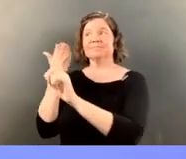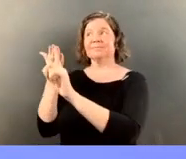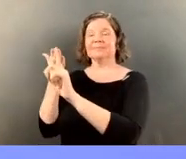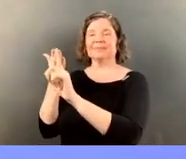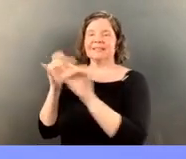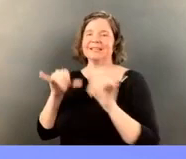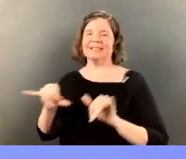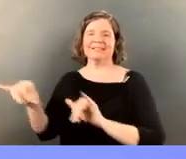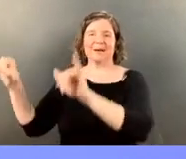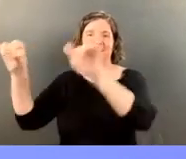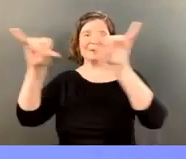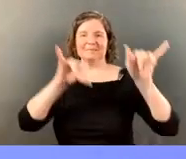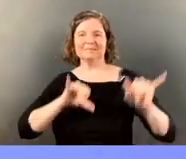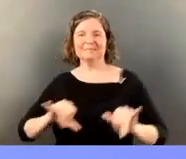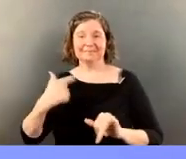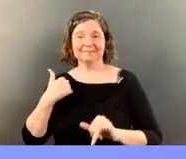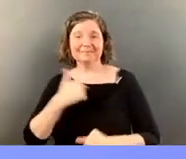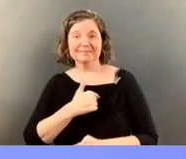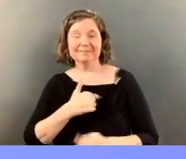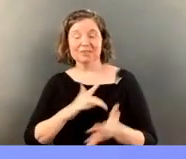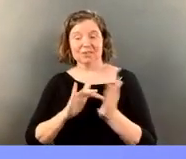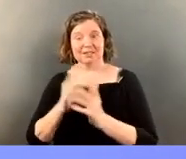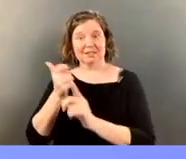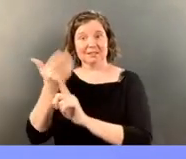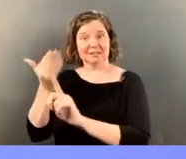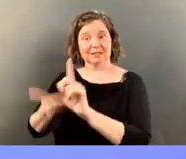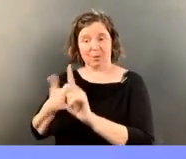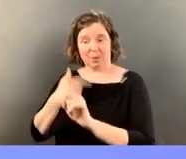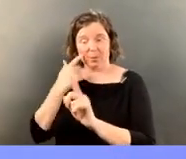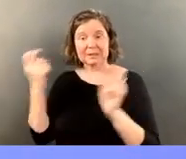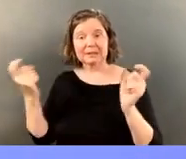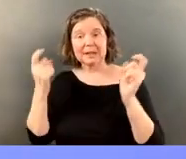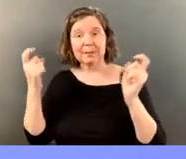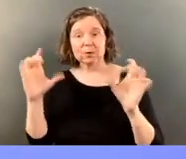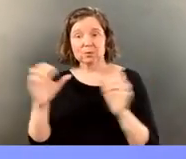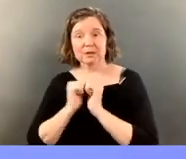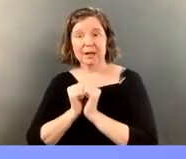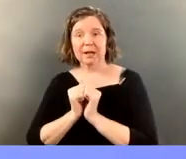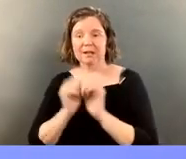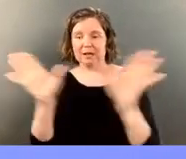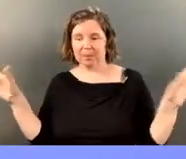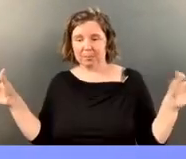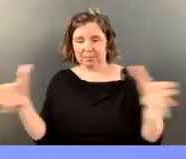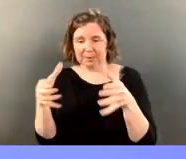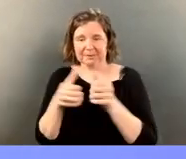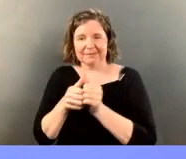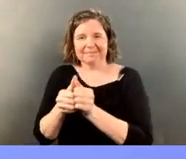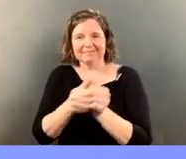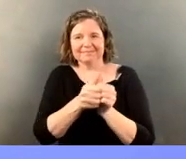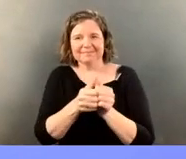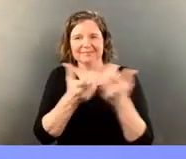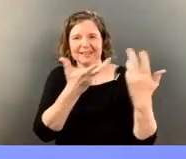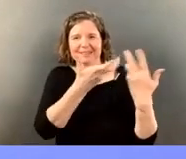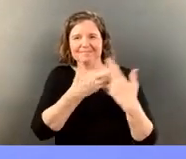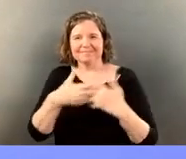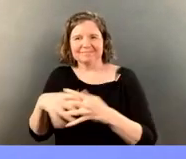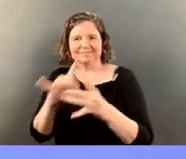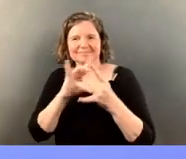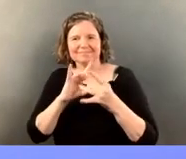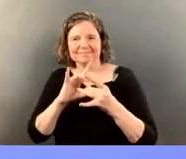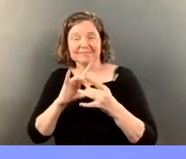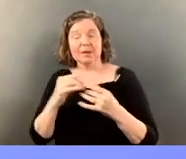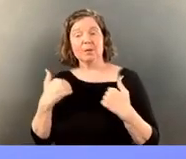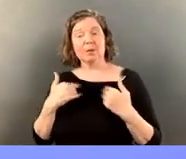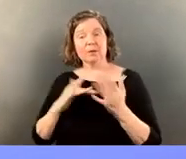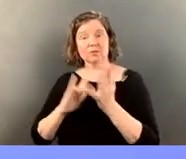common denominator. Jesus and what we're about to celebrate and do together brings us together. It unifies us. When we